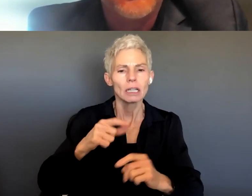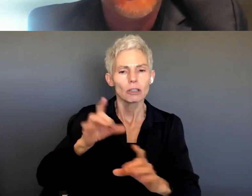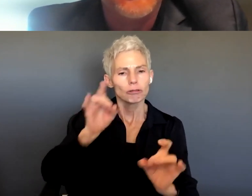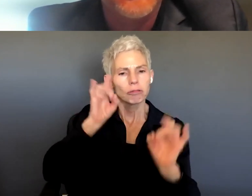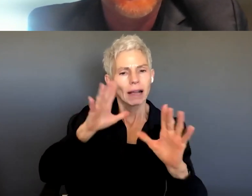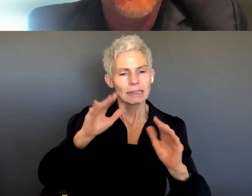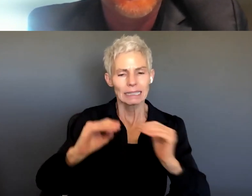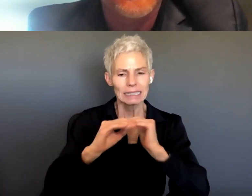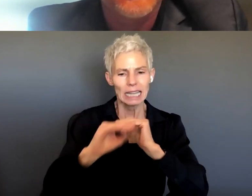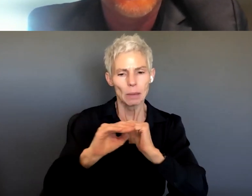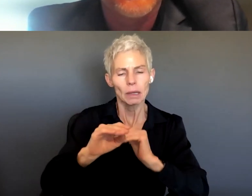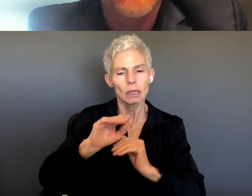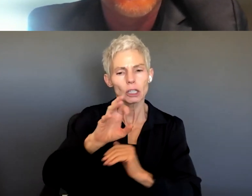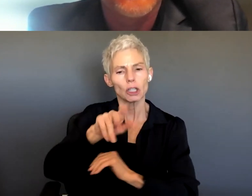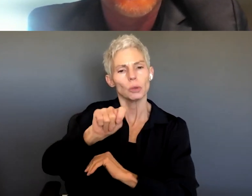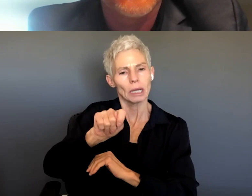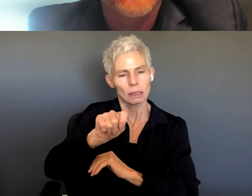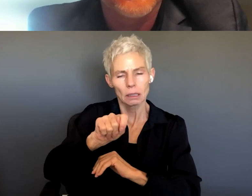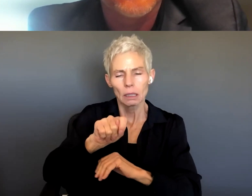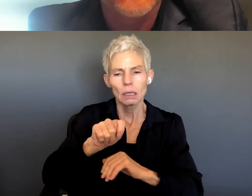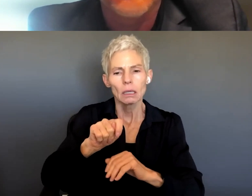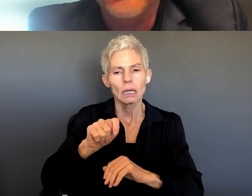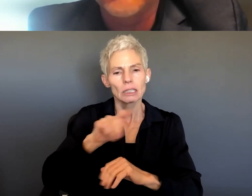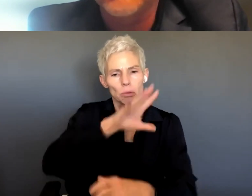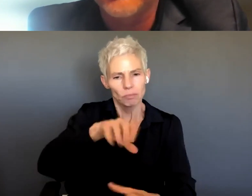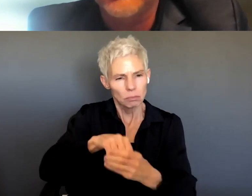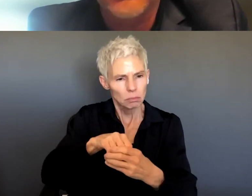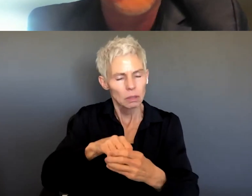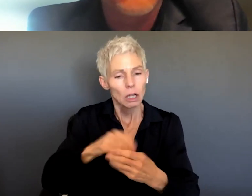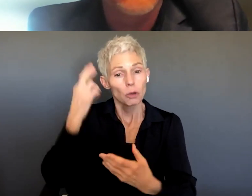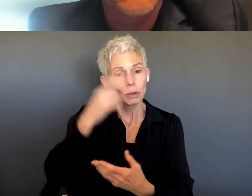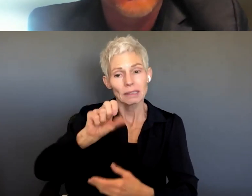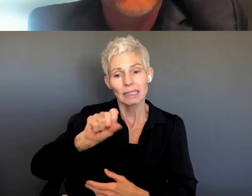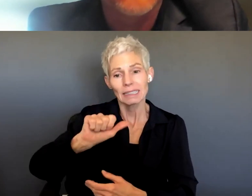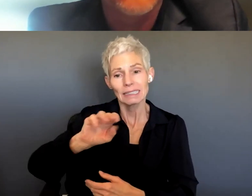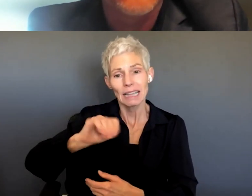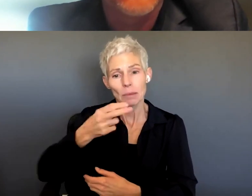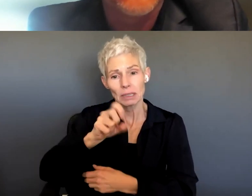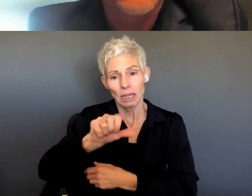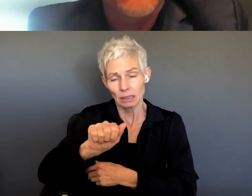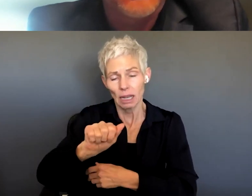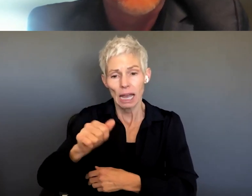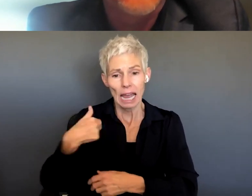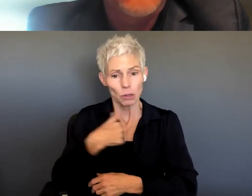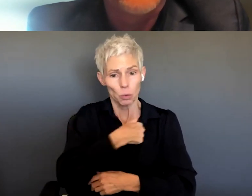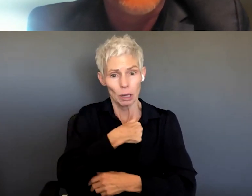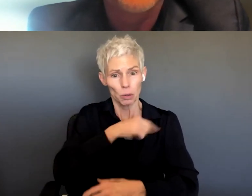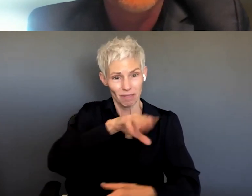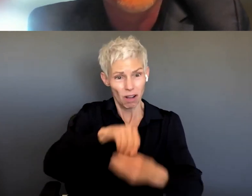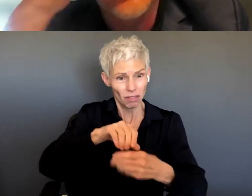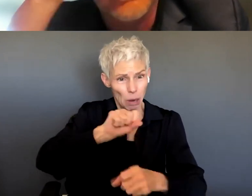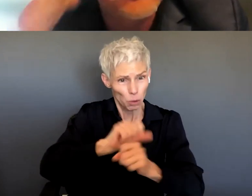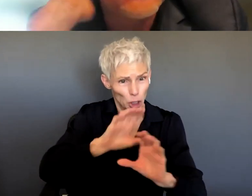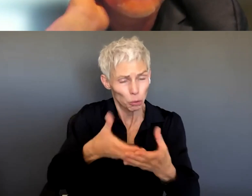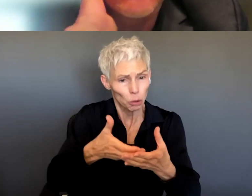of that. And one of the reasons why SAMHSA, and all of us, all 3 of us here, were on that work group,